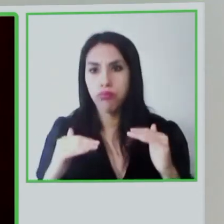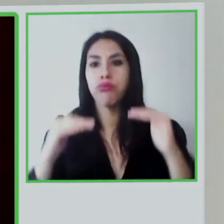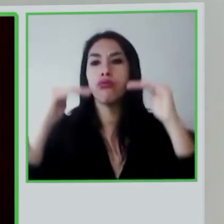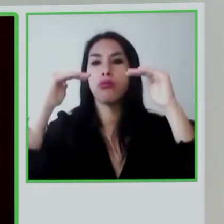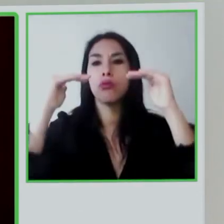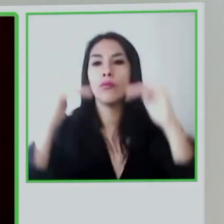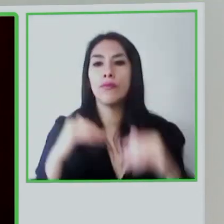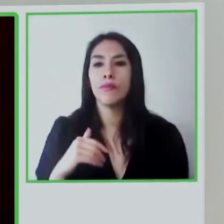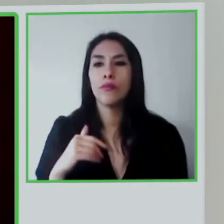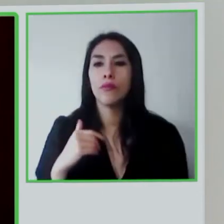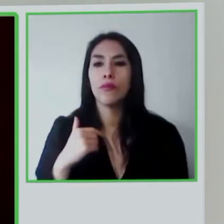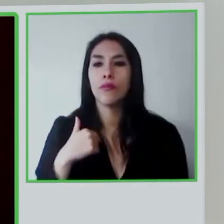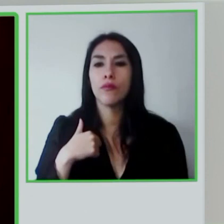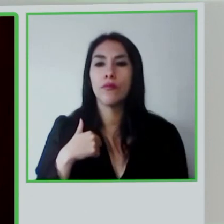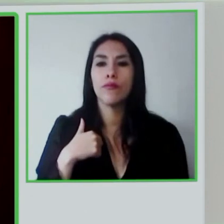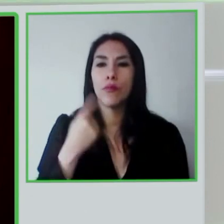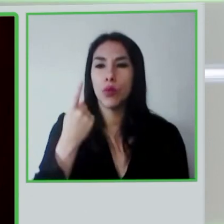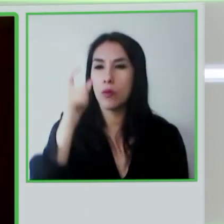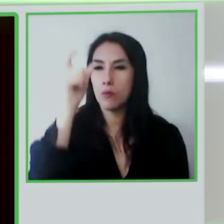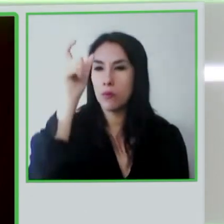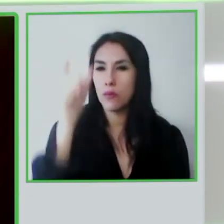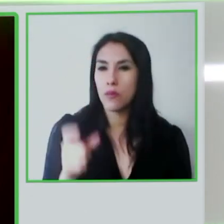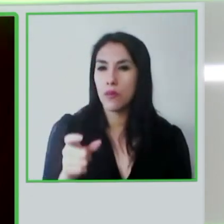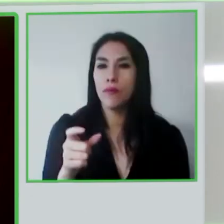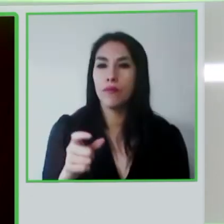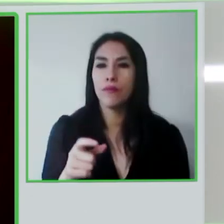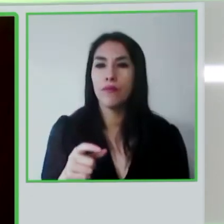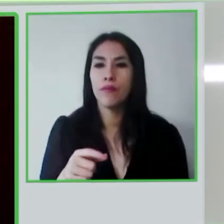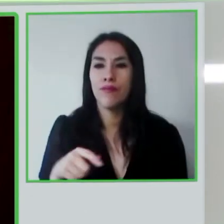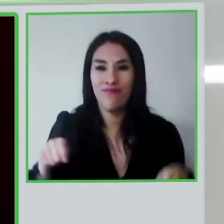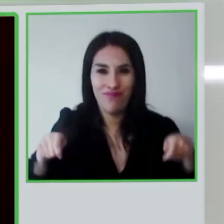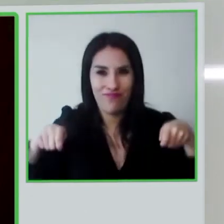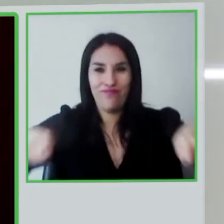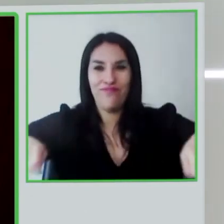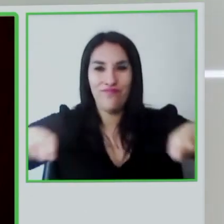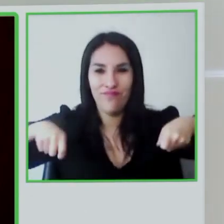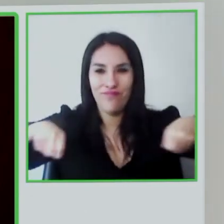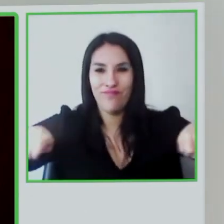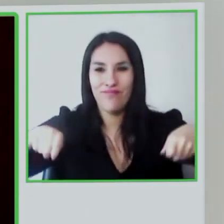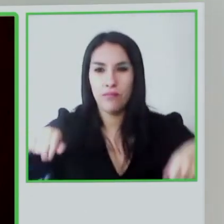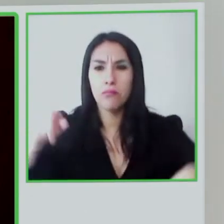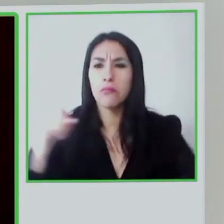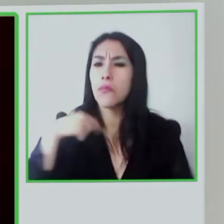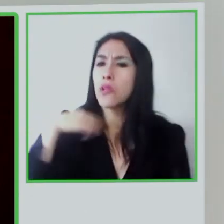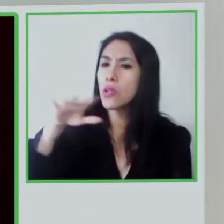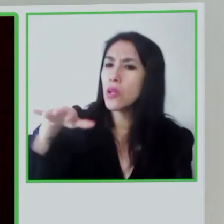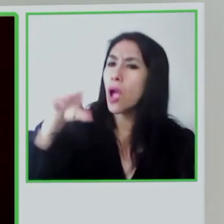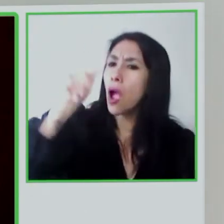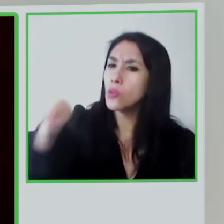was using a wheelchair and said, "Why do you need a commercial case to treat me right?"